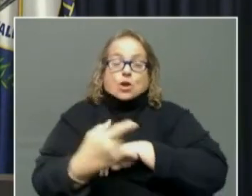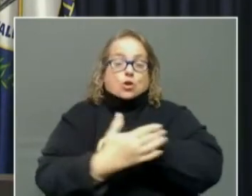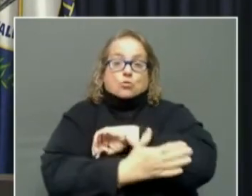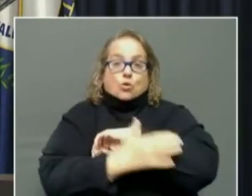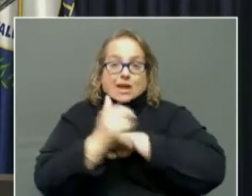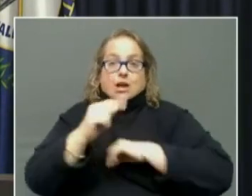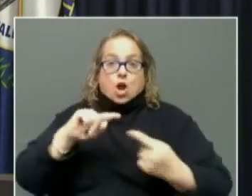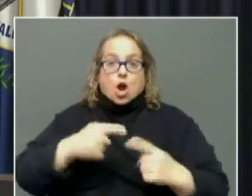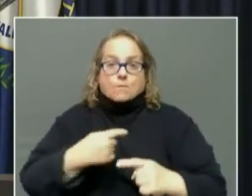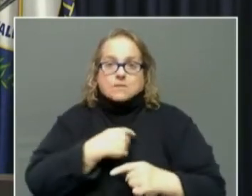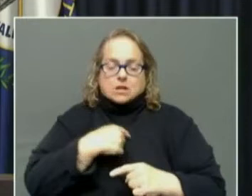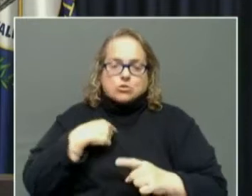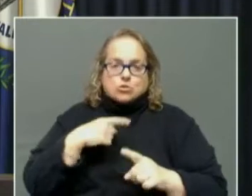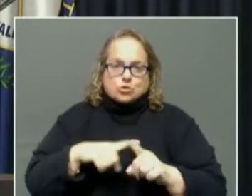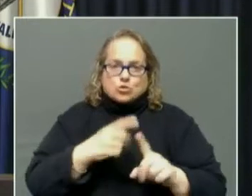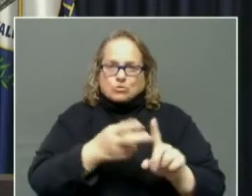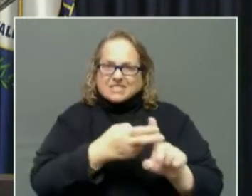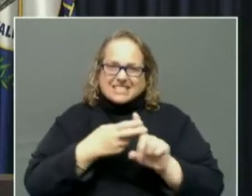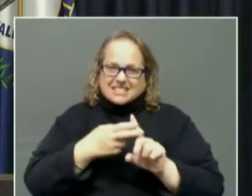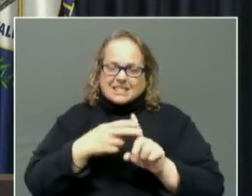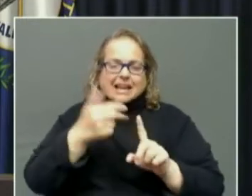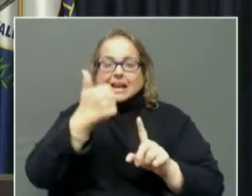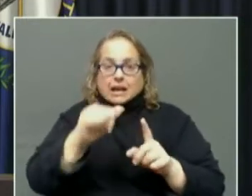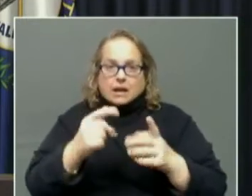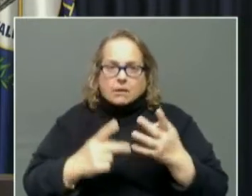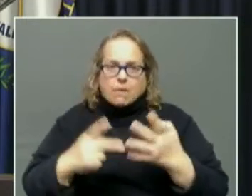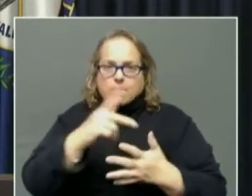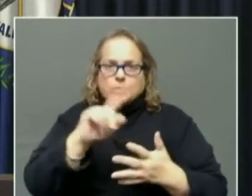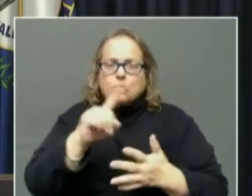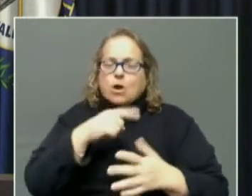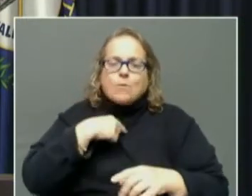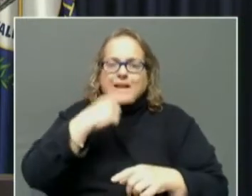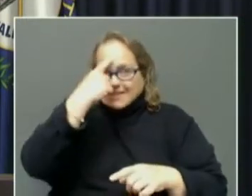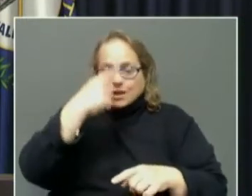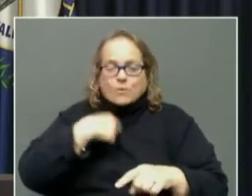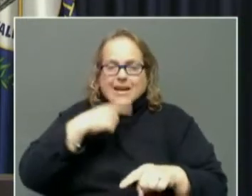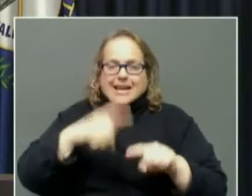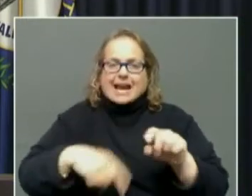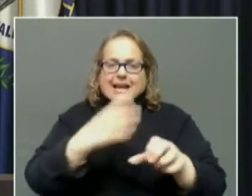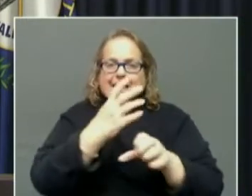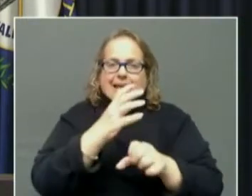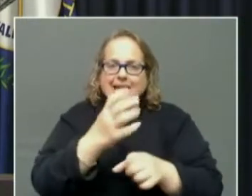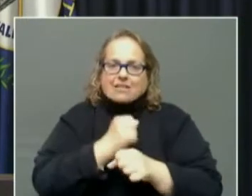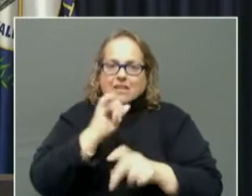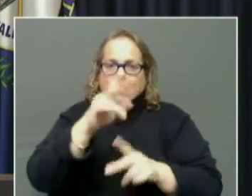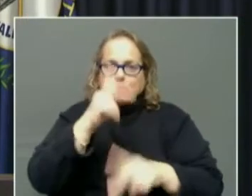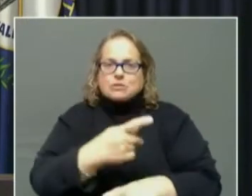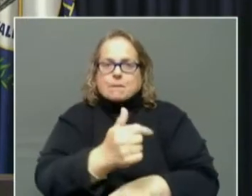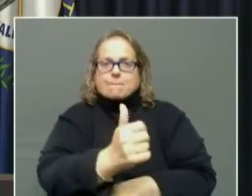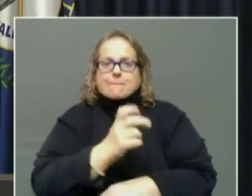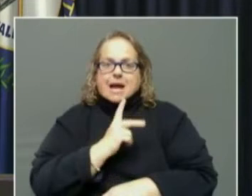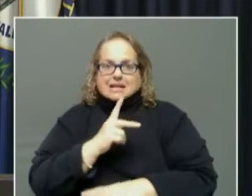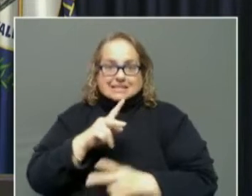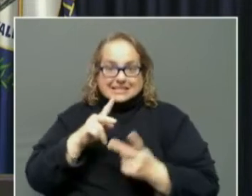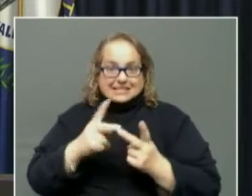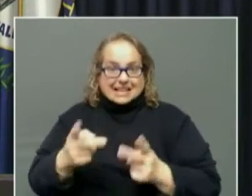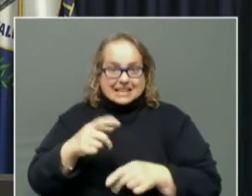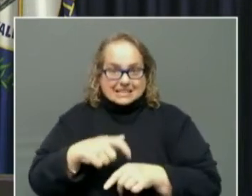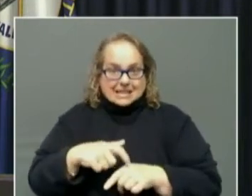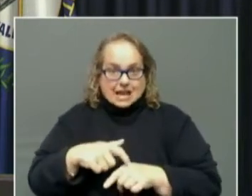reaching populations, any population where we don't think we can get the person back a second time. So I really think there's